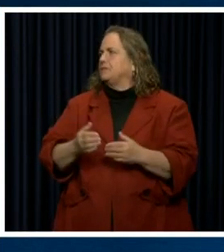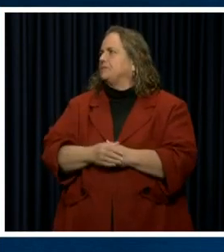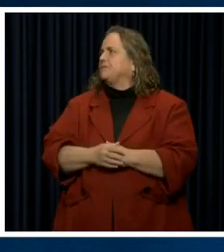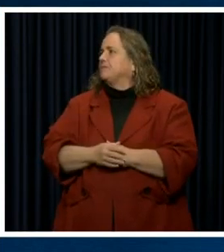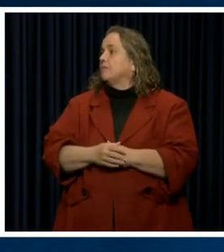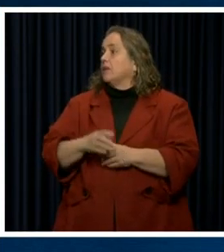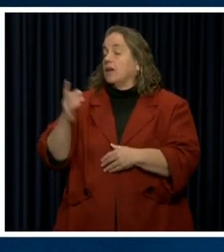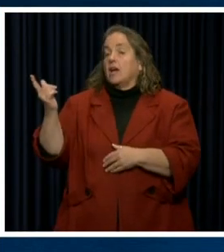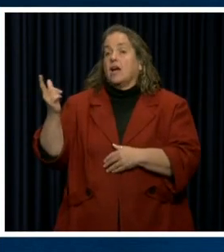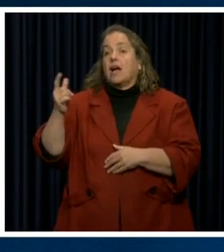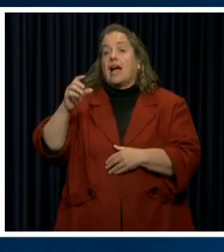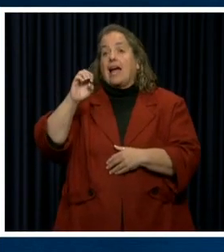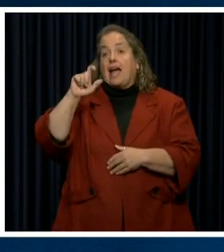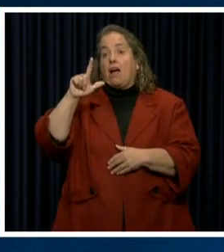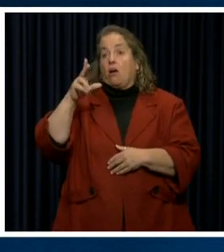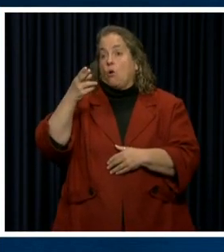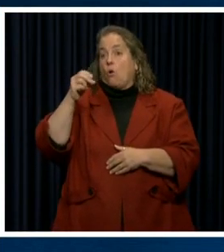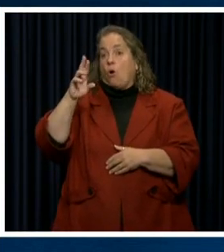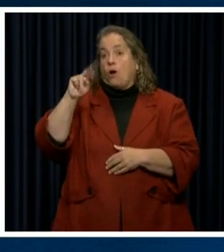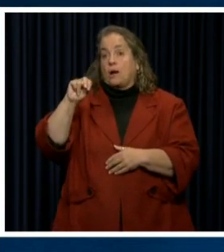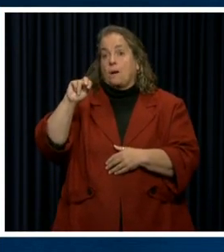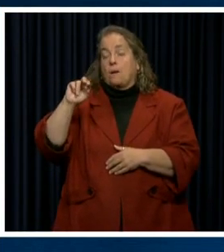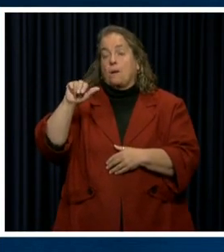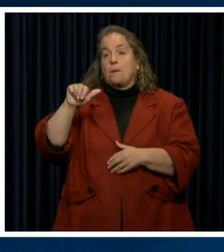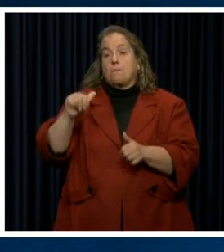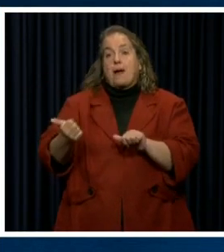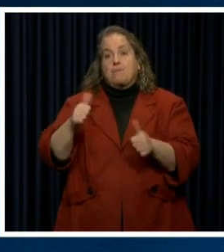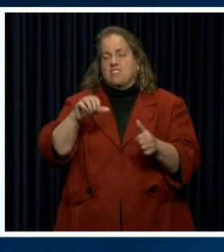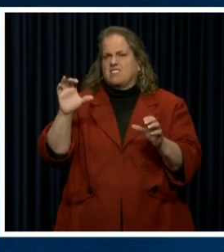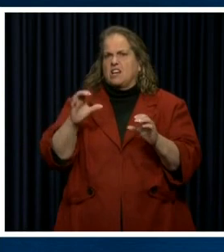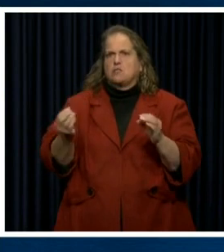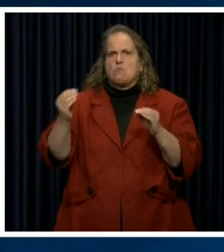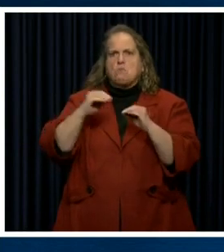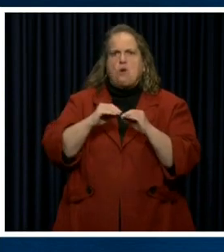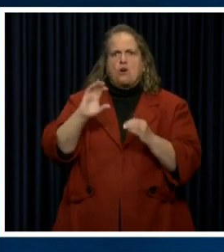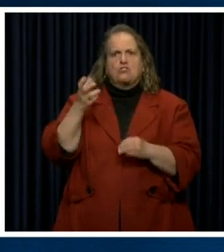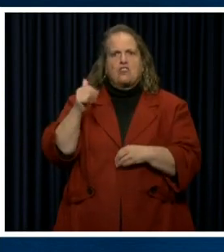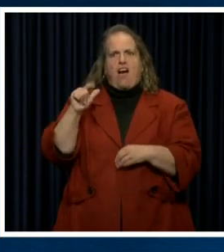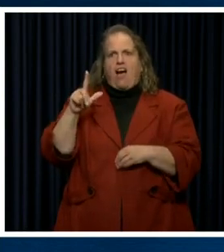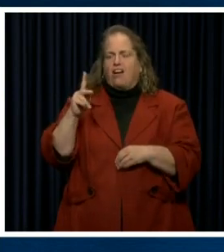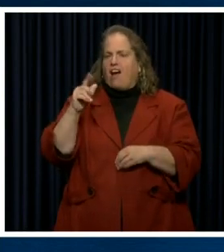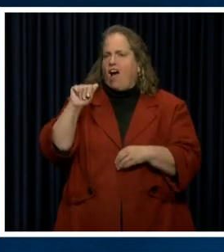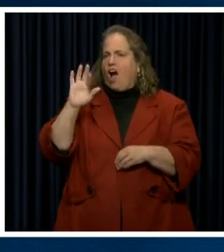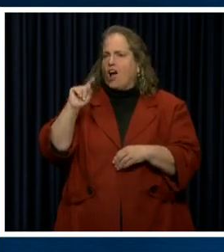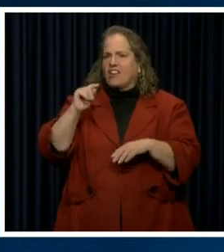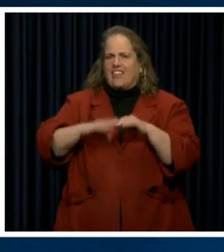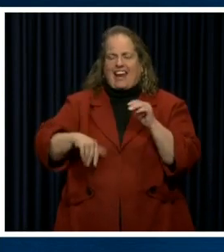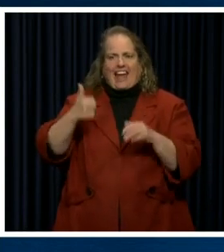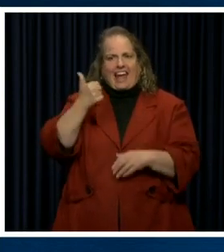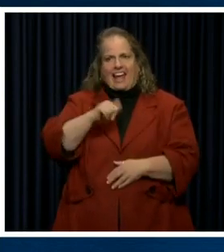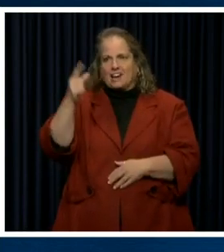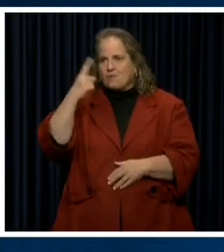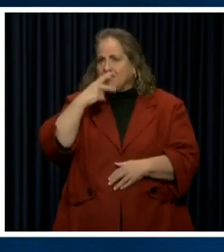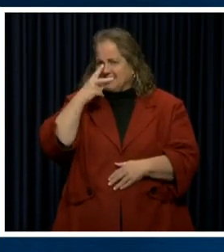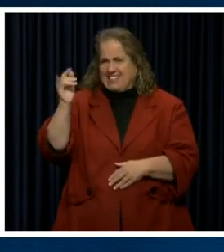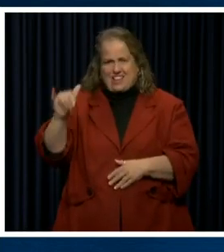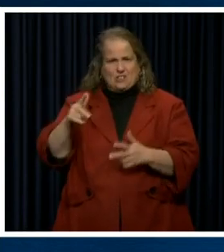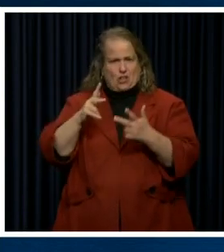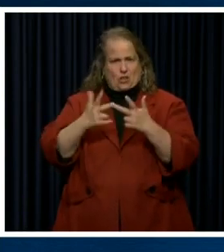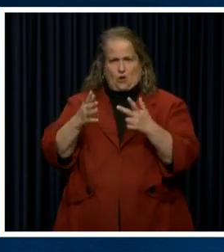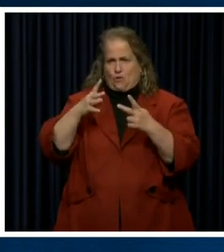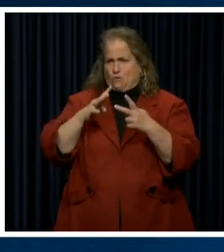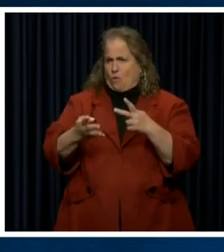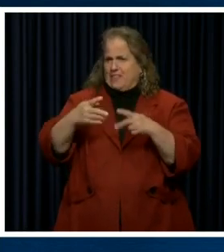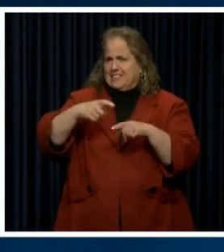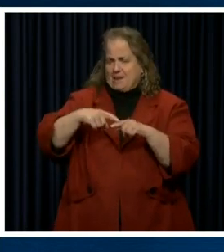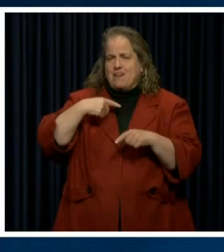All right, Elkhorn Baptist, I think, does more chalk art than anybody else we've seen, because this is the third or the fourth